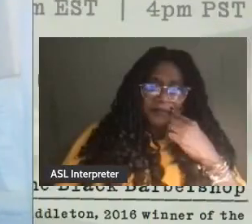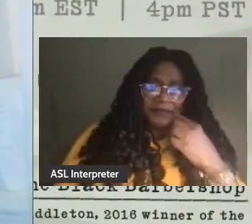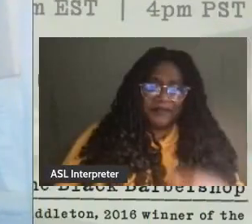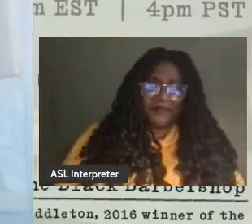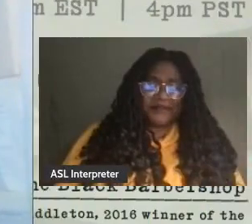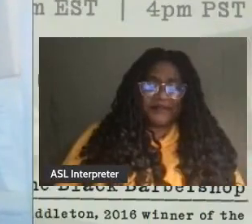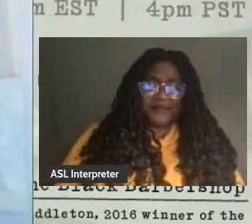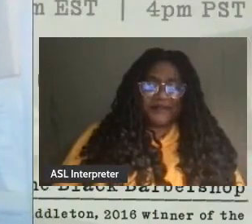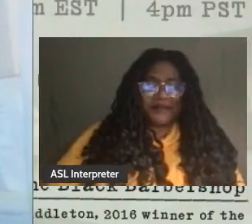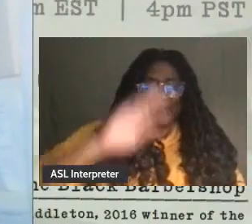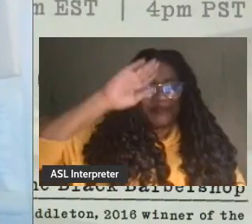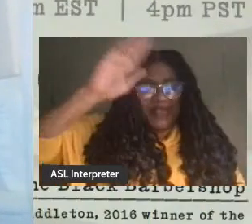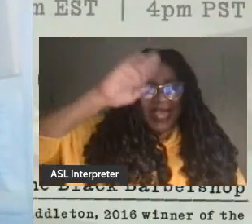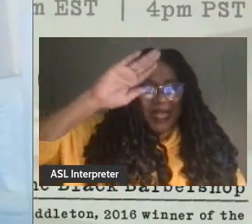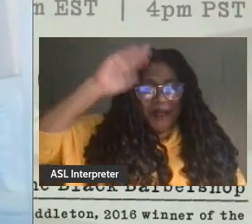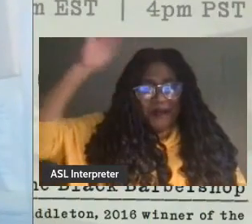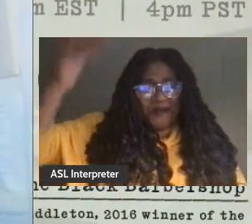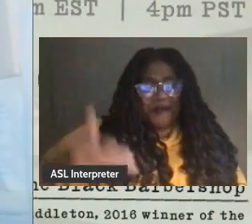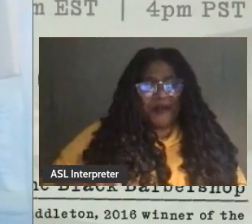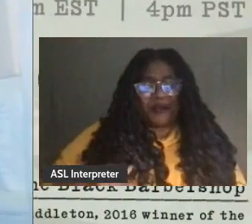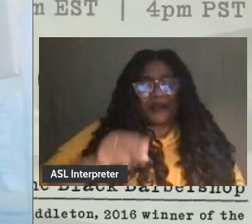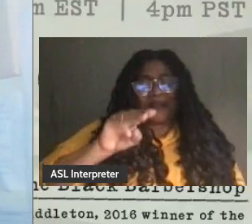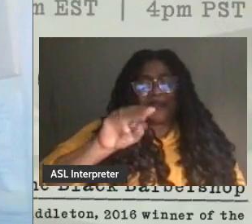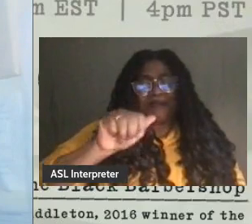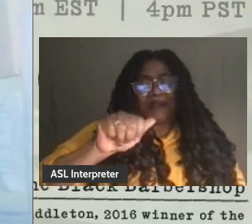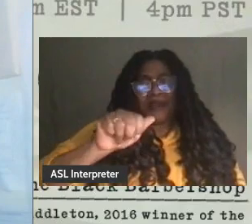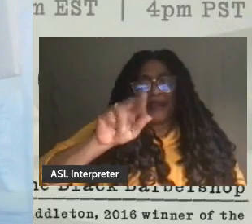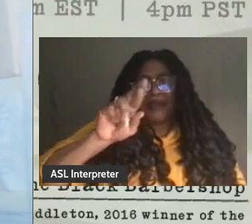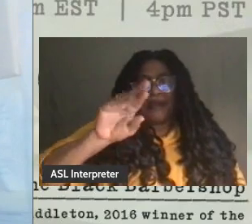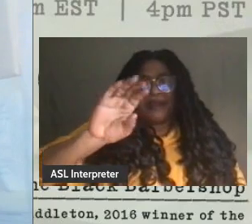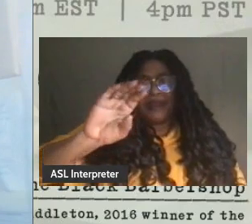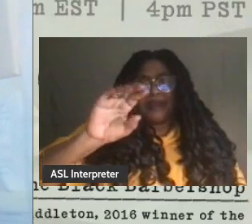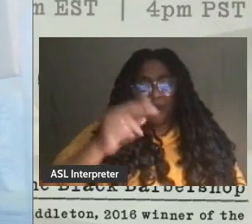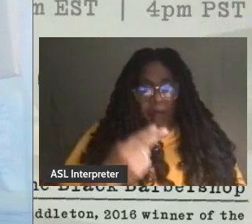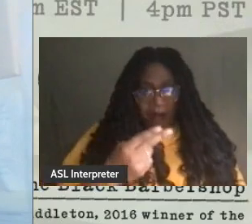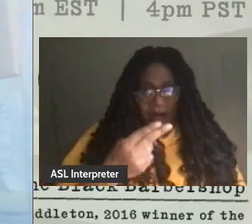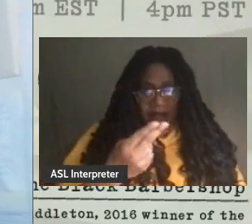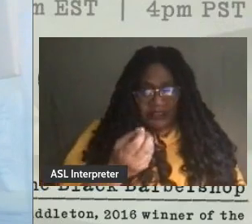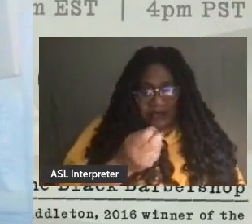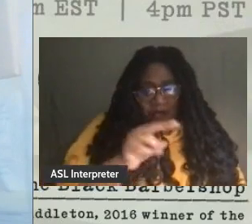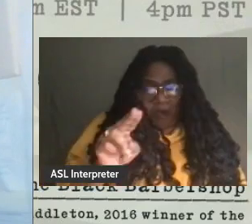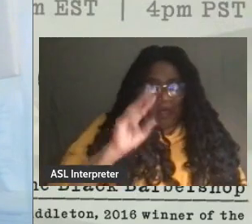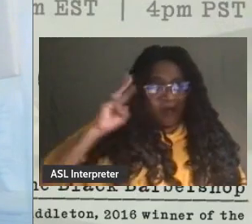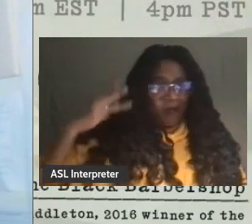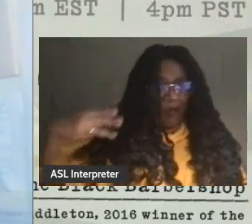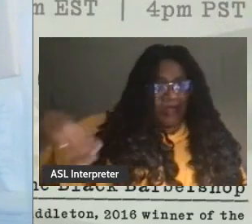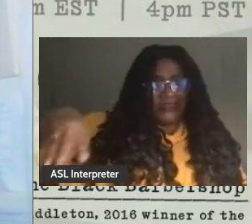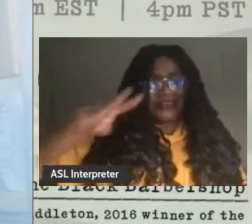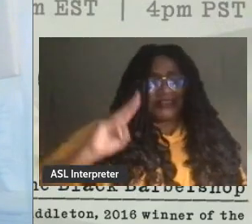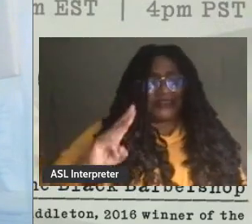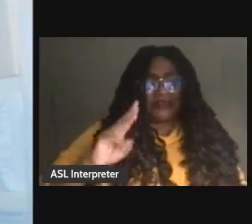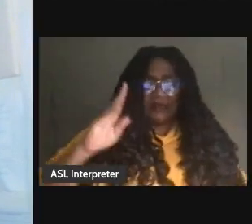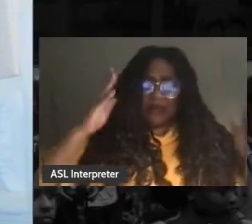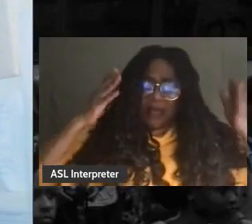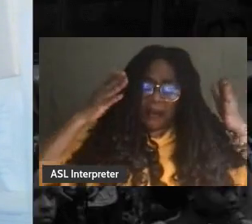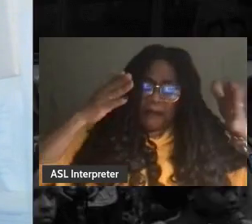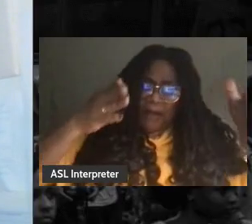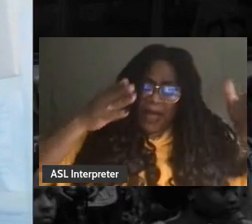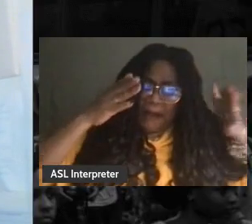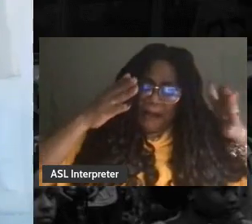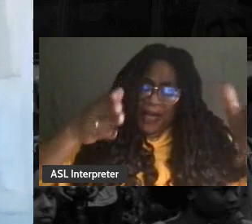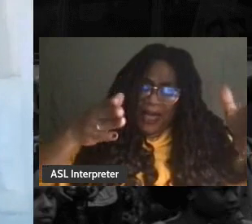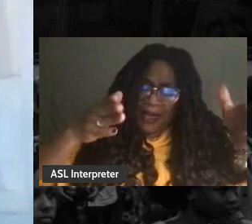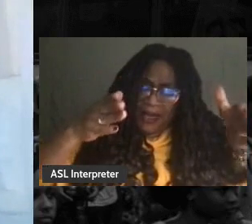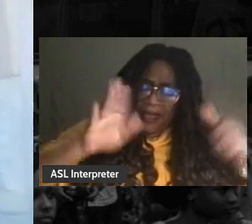Greetings and welcome to the March on Washington Film Festival Spring Workshop Series, Minding Your Movie Business,